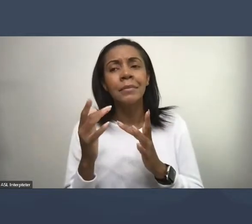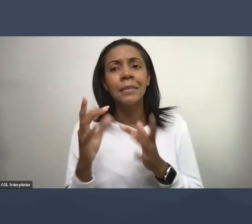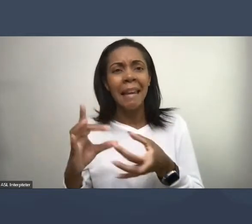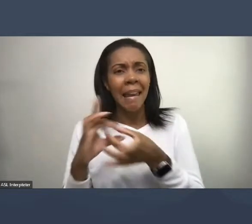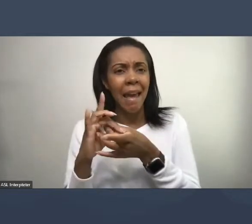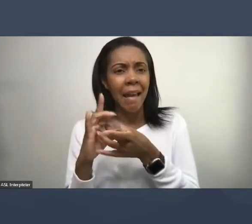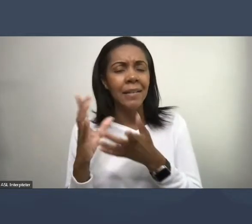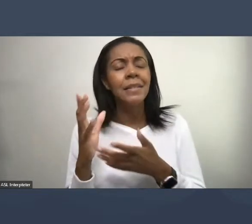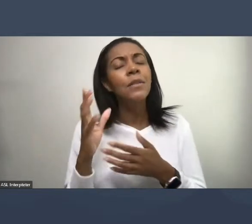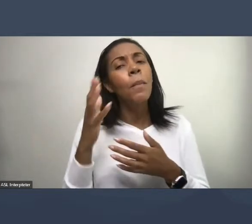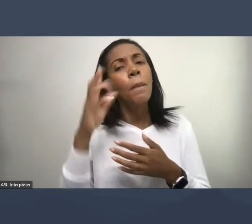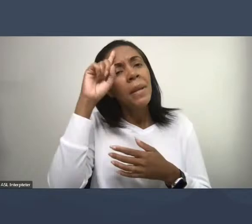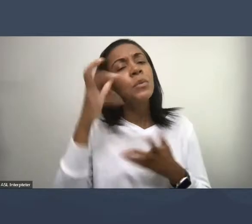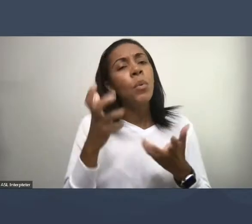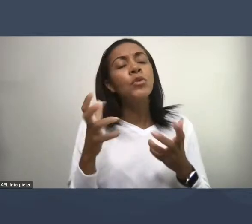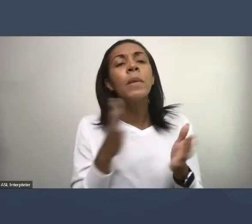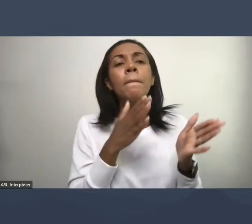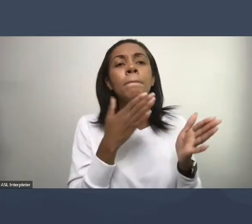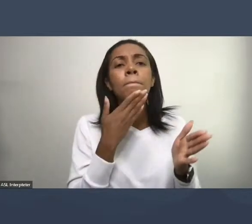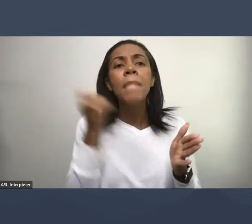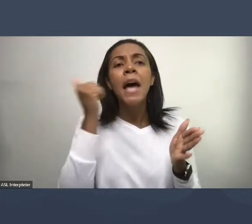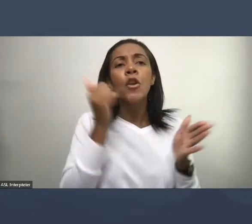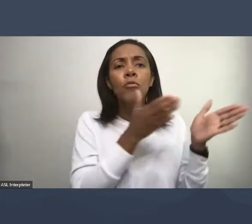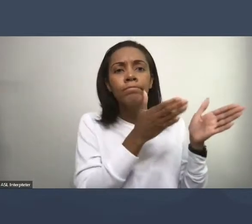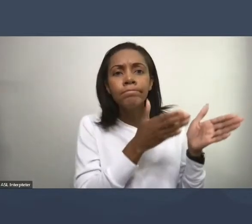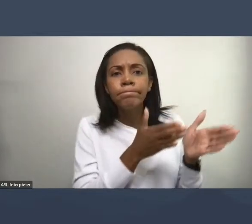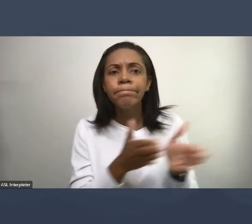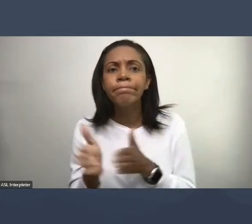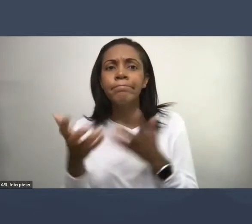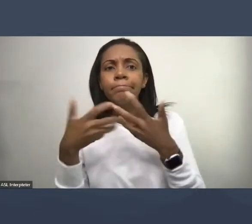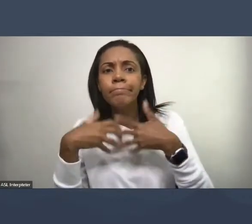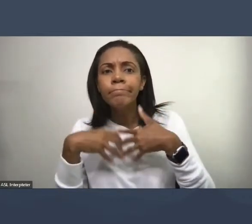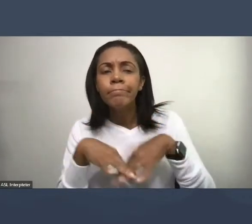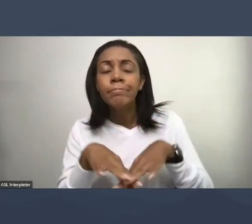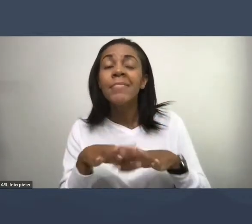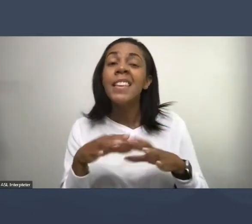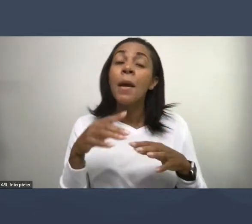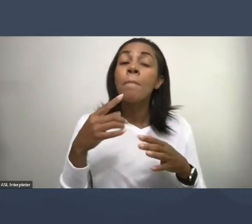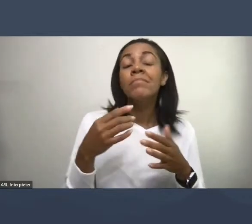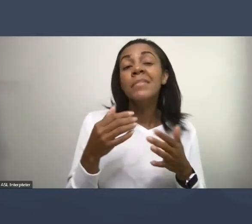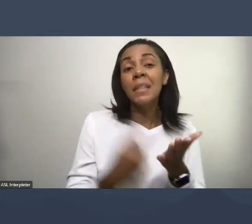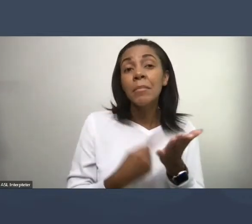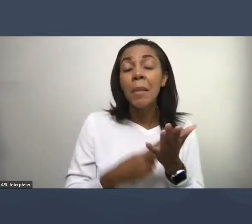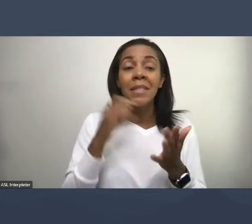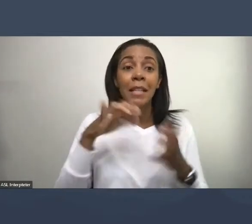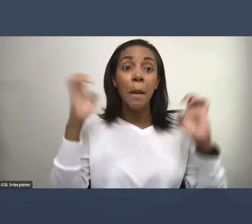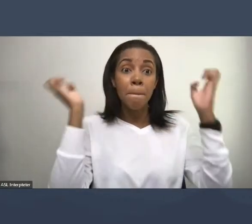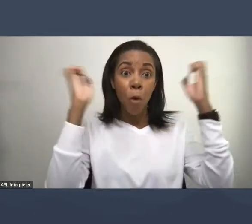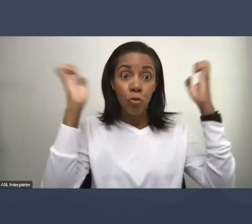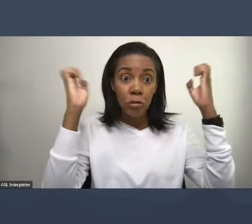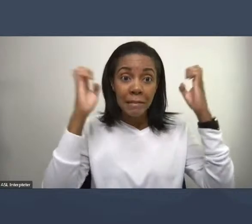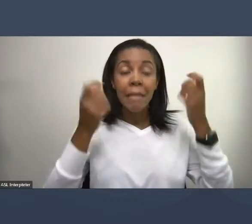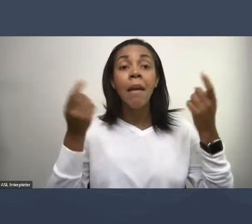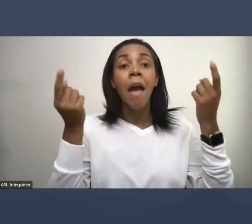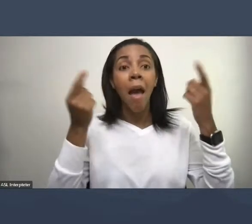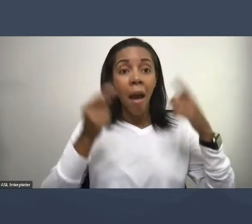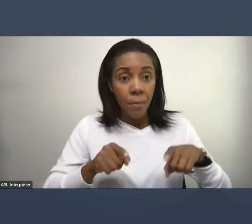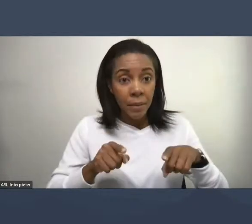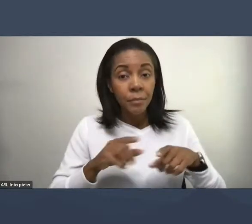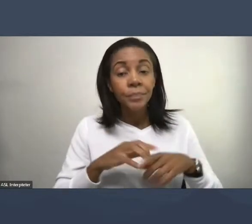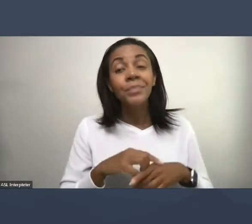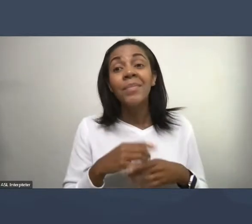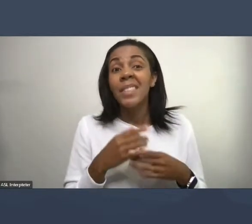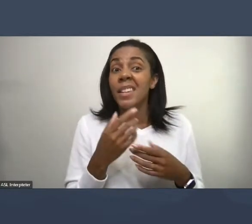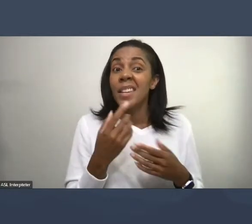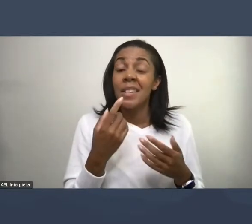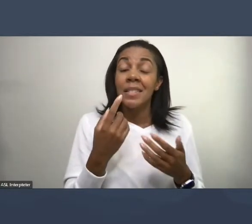coordinated on those. As you said, sometimes those are resulting from emergency things that happen. There have been occasions where we've just had